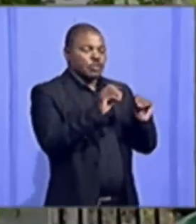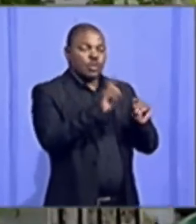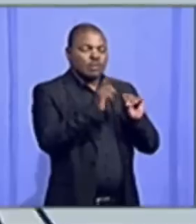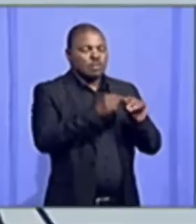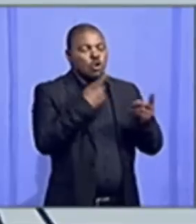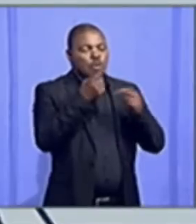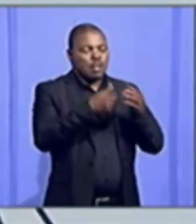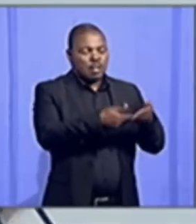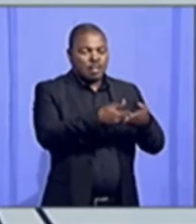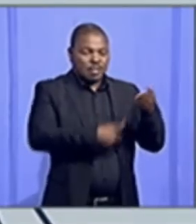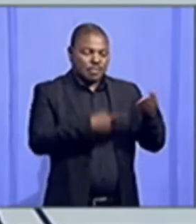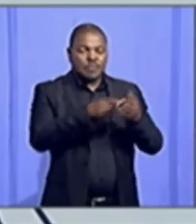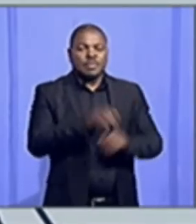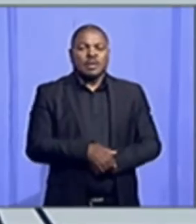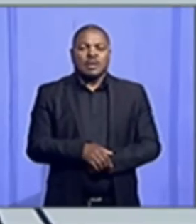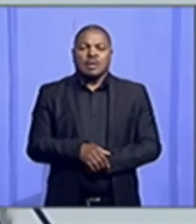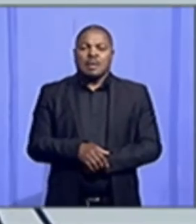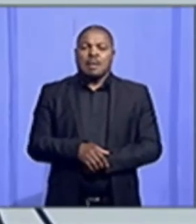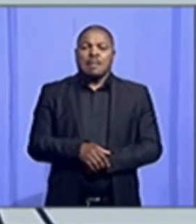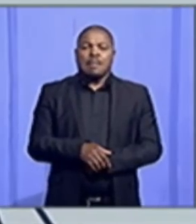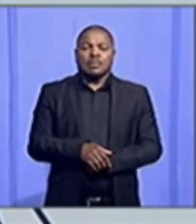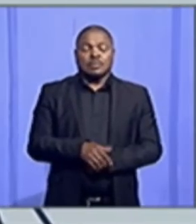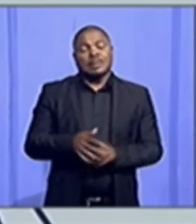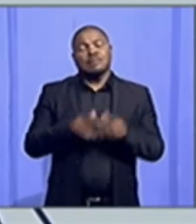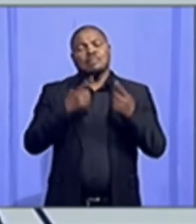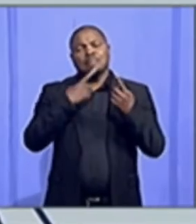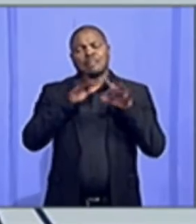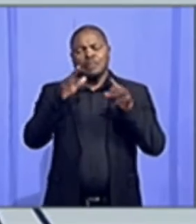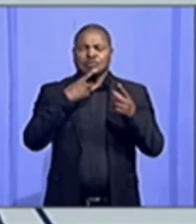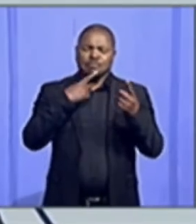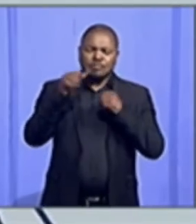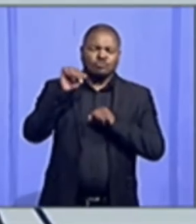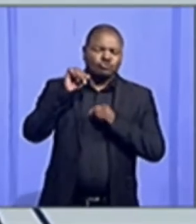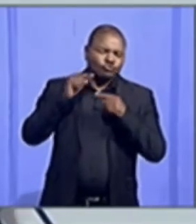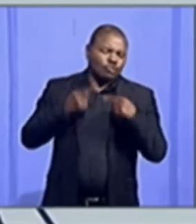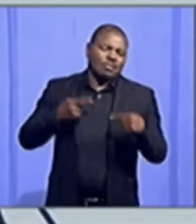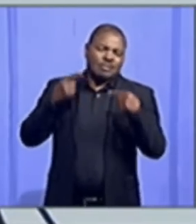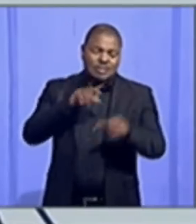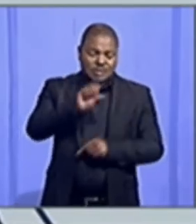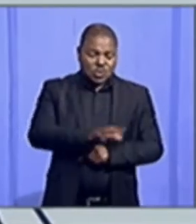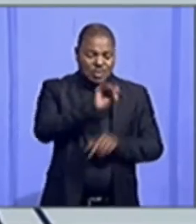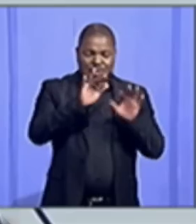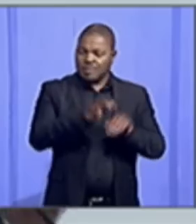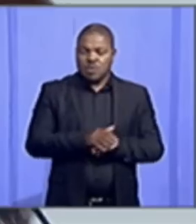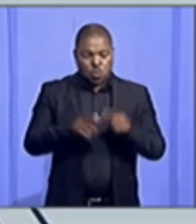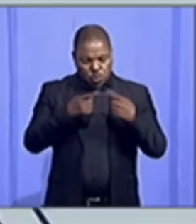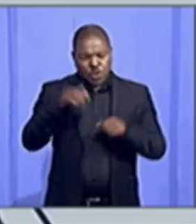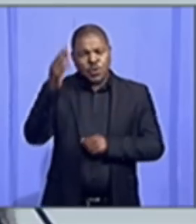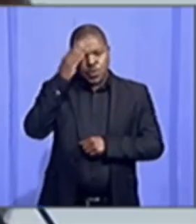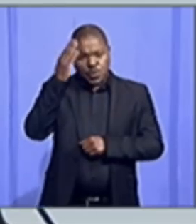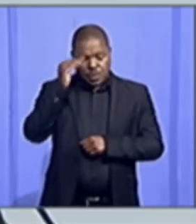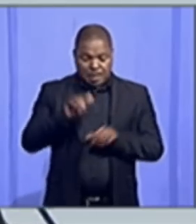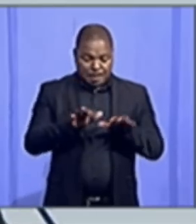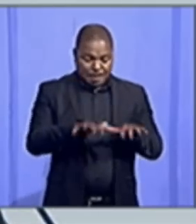this is the struggle of the people, not only of South Africa. We know as parliament that we don't exist